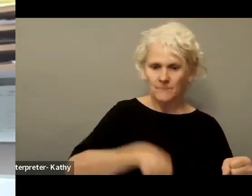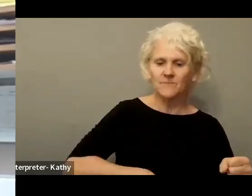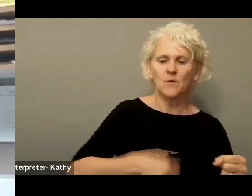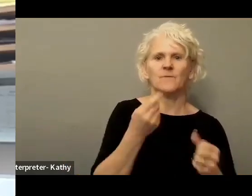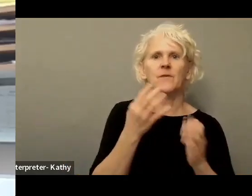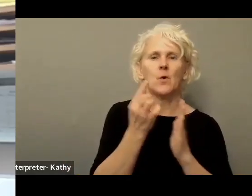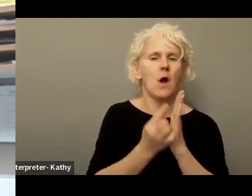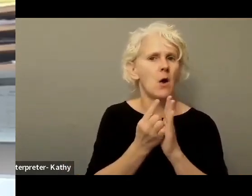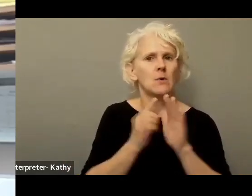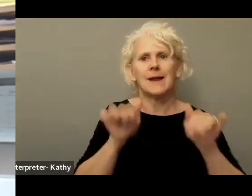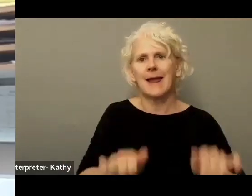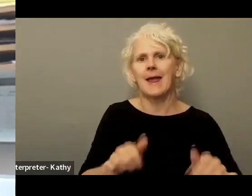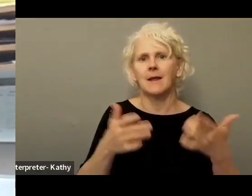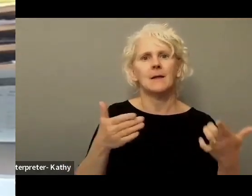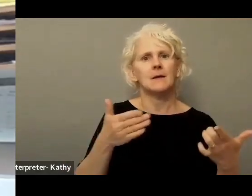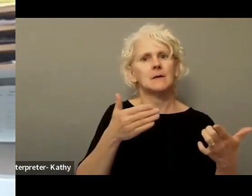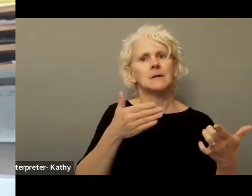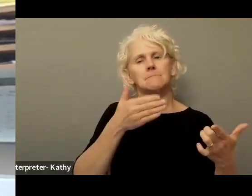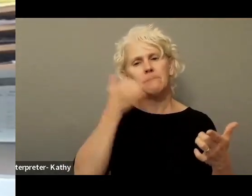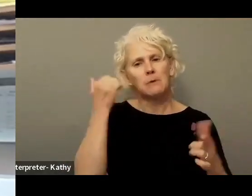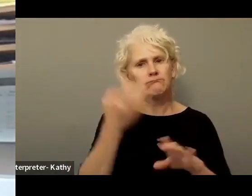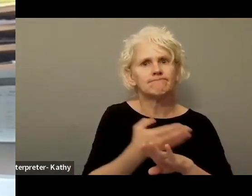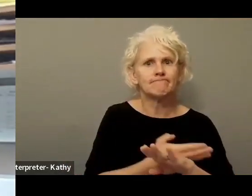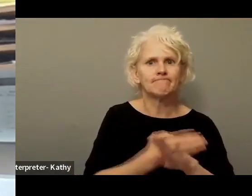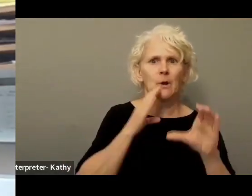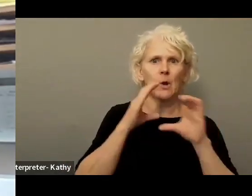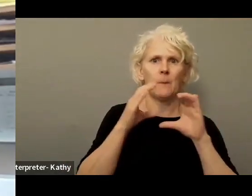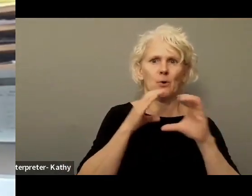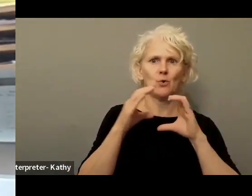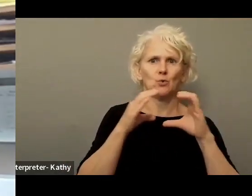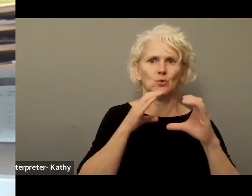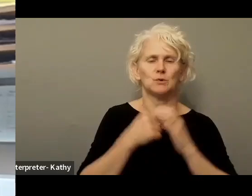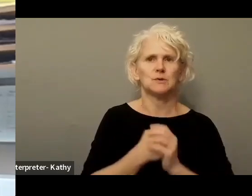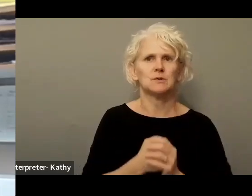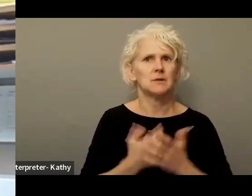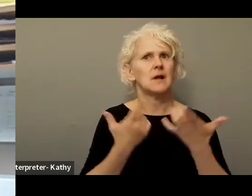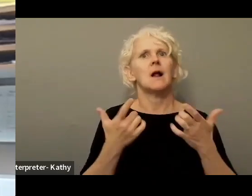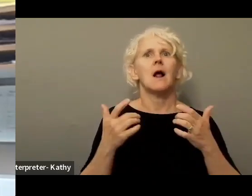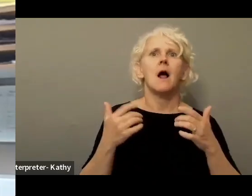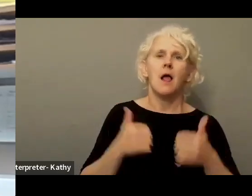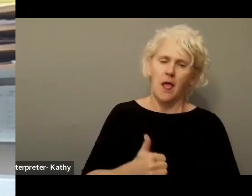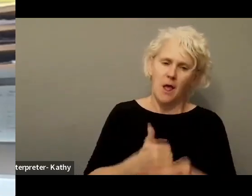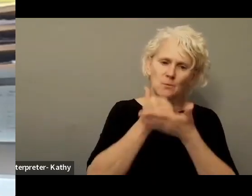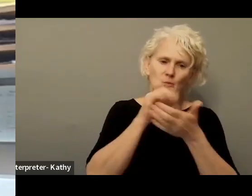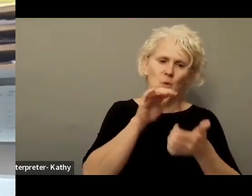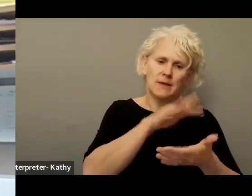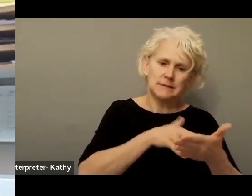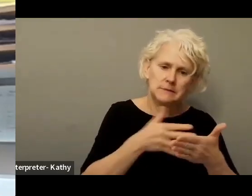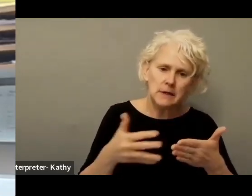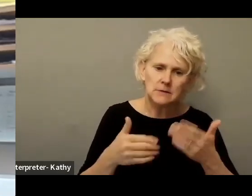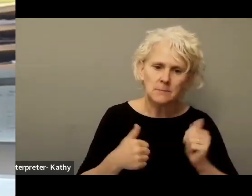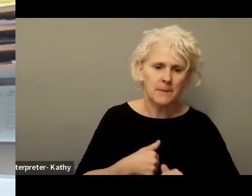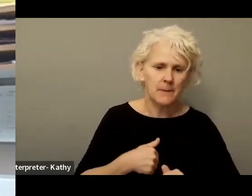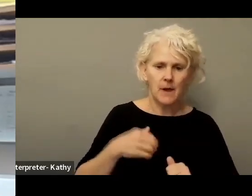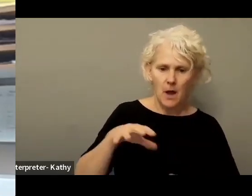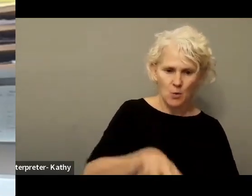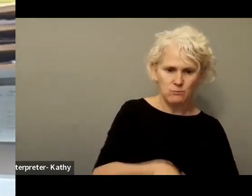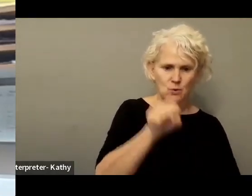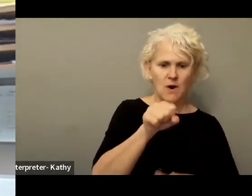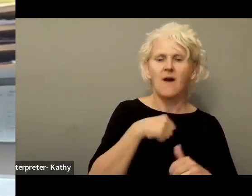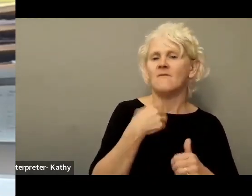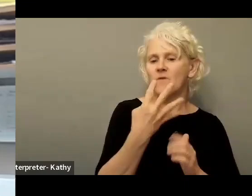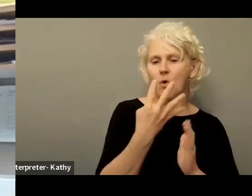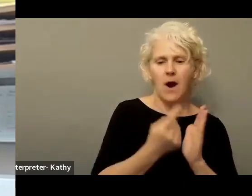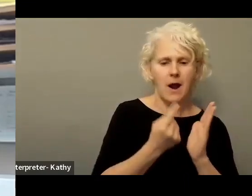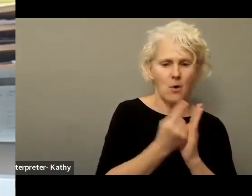whatever it is. And that helps with some different stylistic of scheduling too, because they can maybe pick up 4 hours here, but then